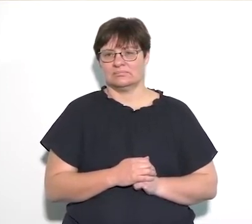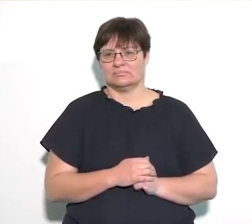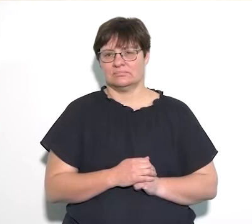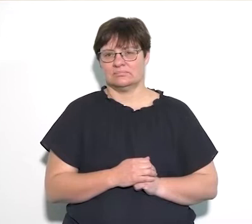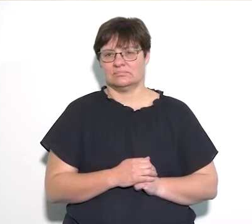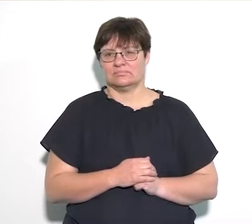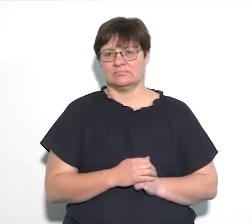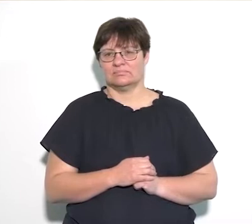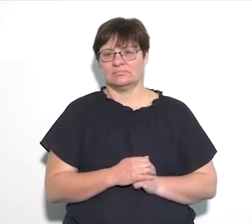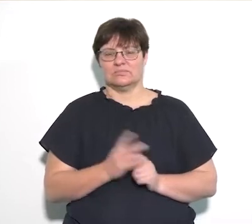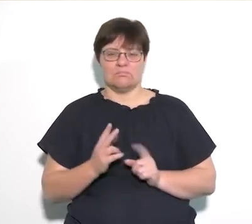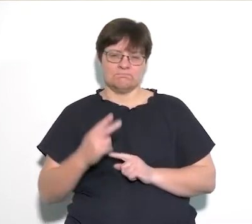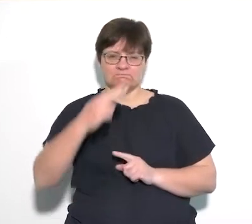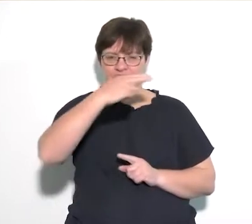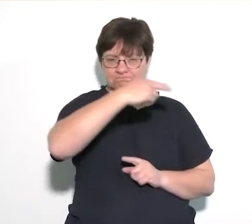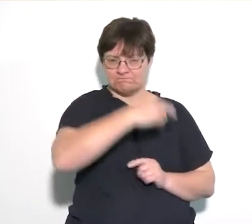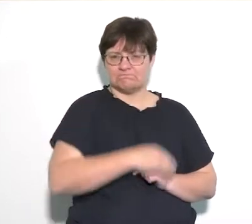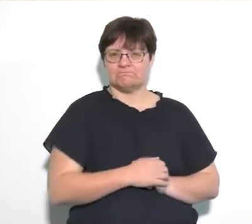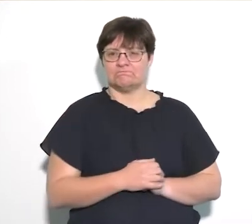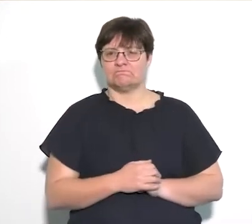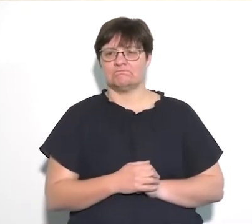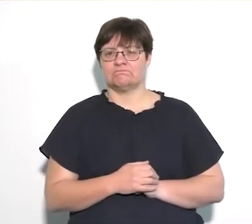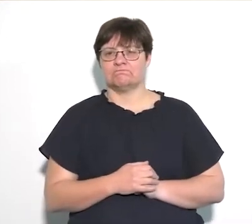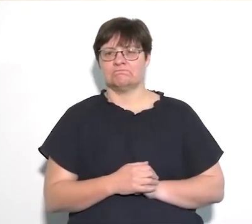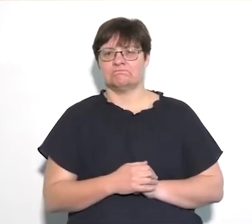Just trim this off with the scissors.